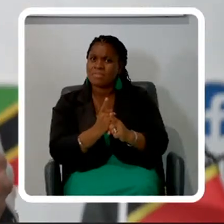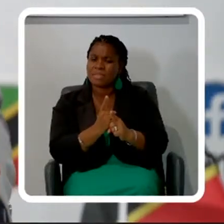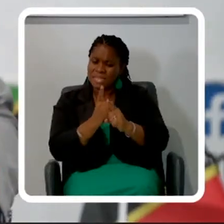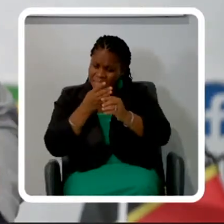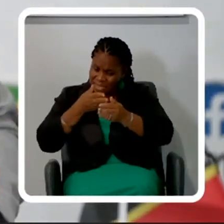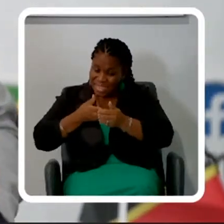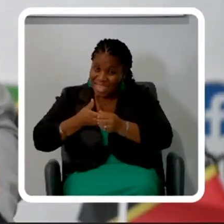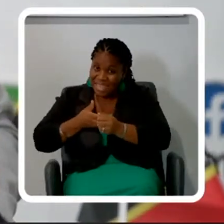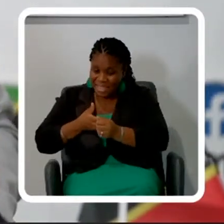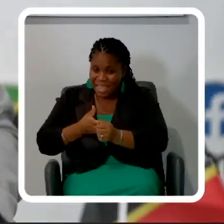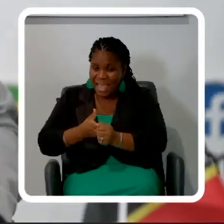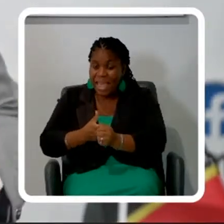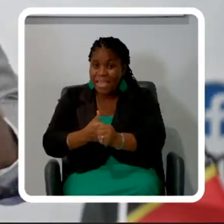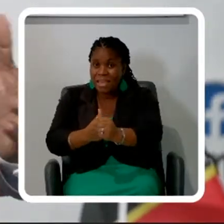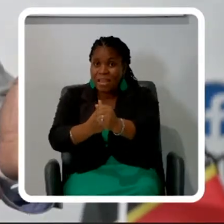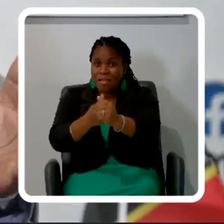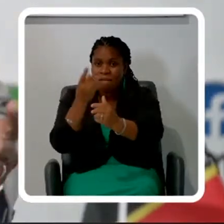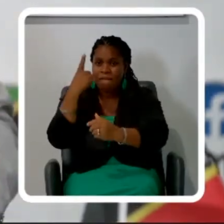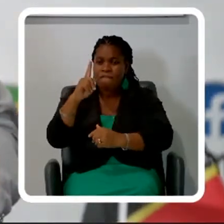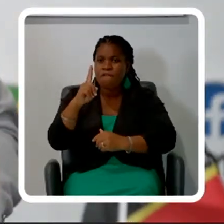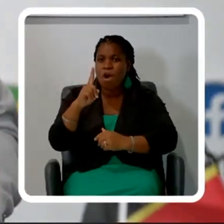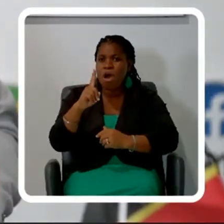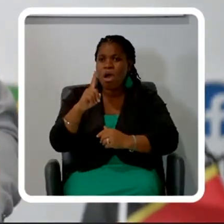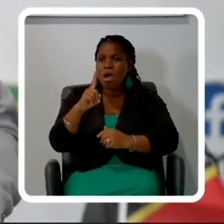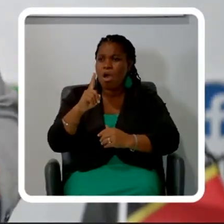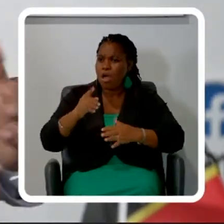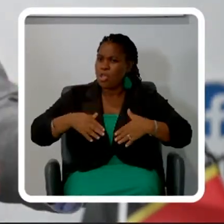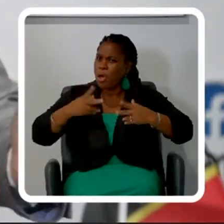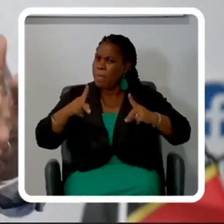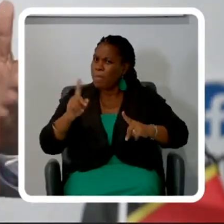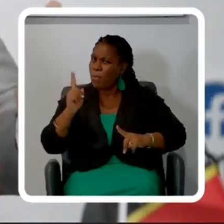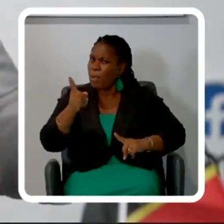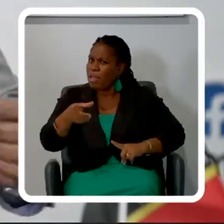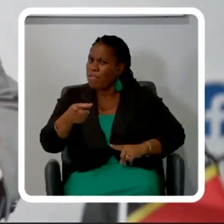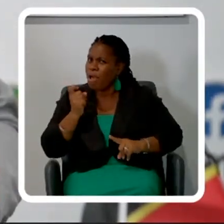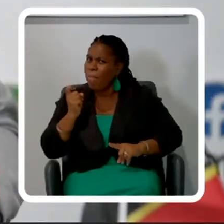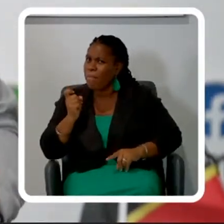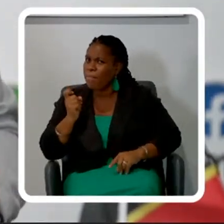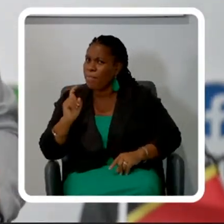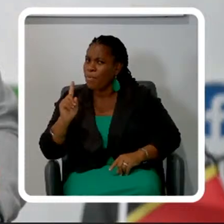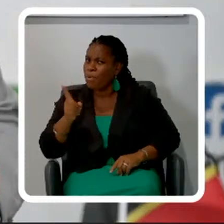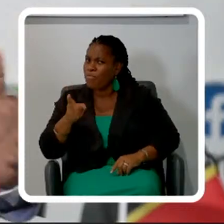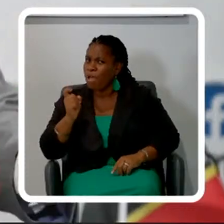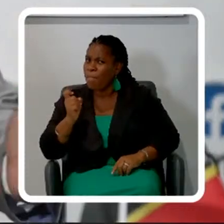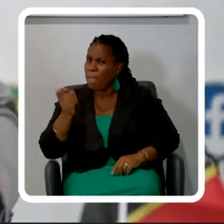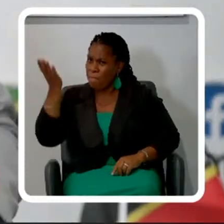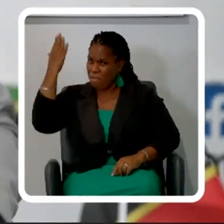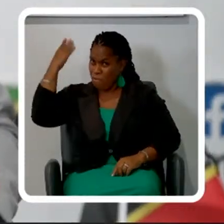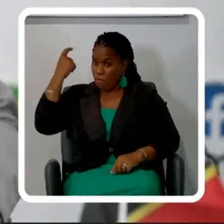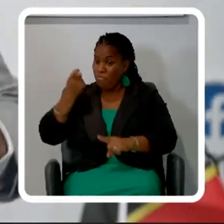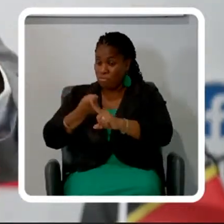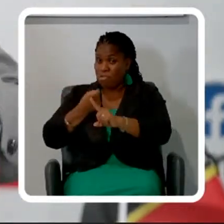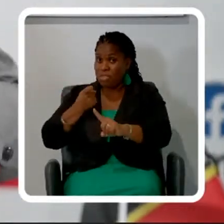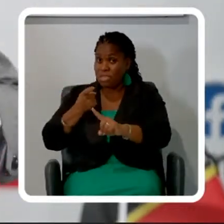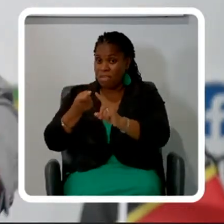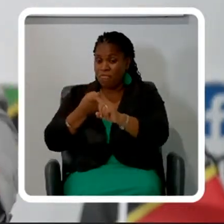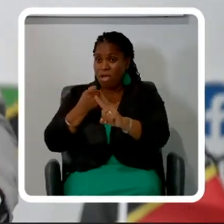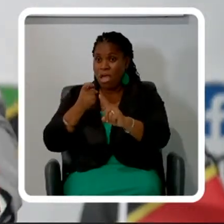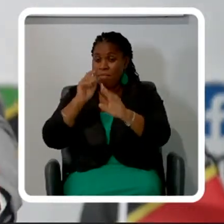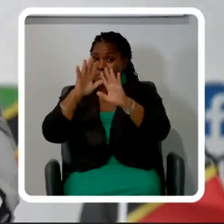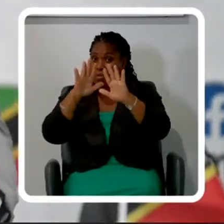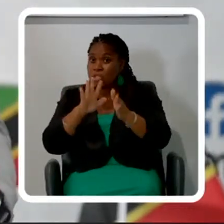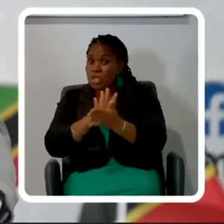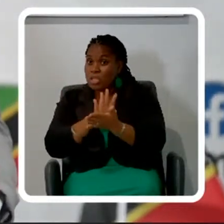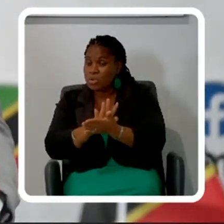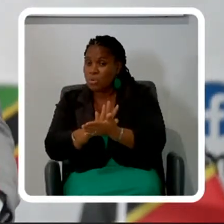light for our young people? Where are they getting it from? We used to get it from Sunday school, and I stress again. Where are they getting it from? Are they getting it from